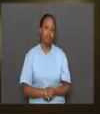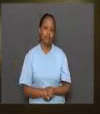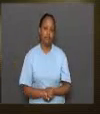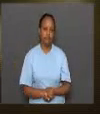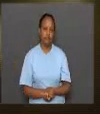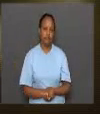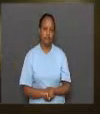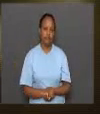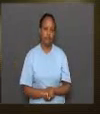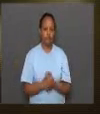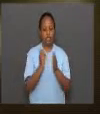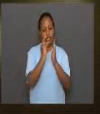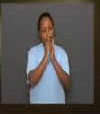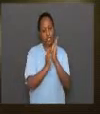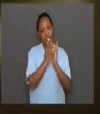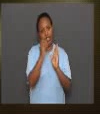heavy.